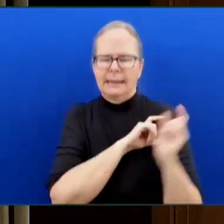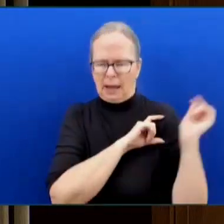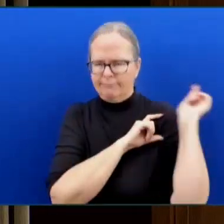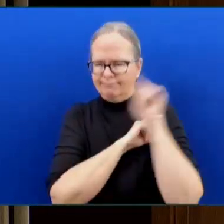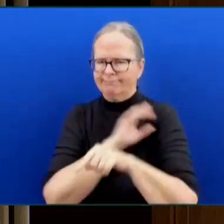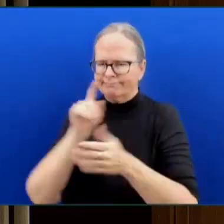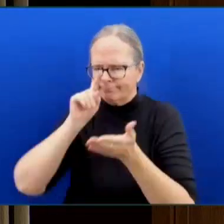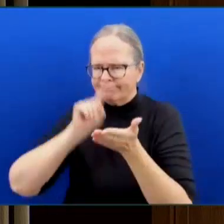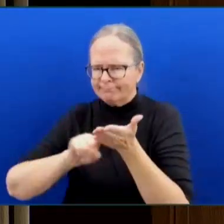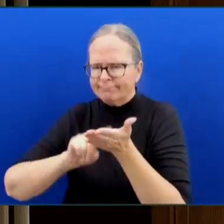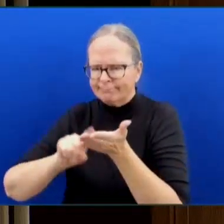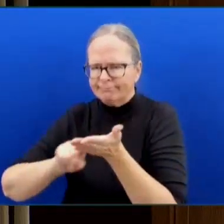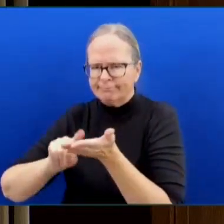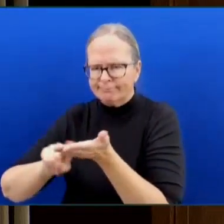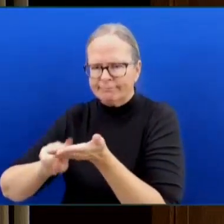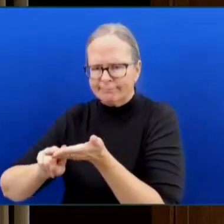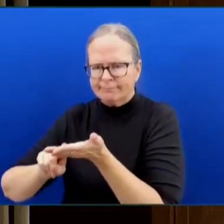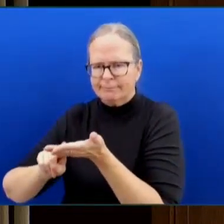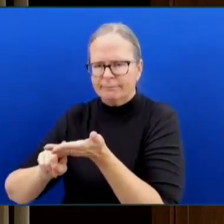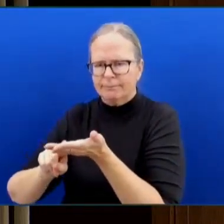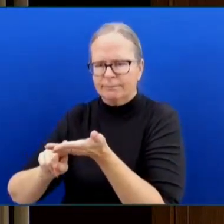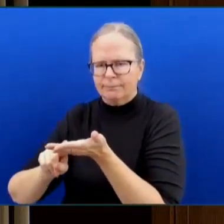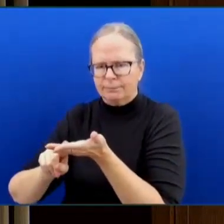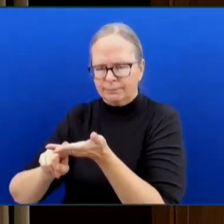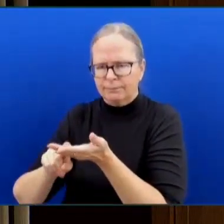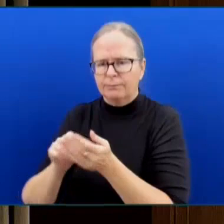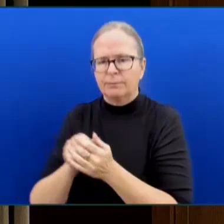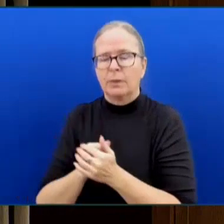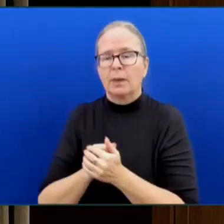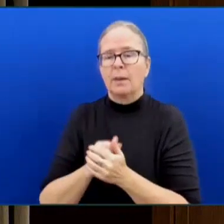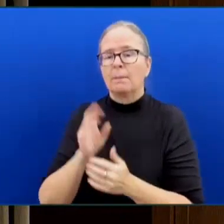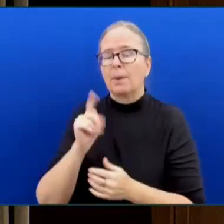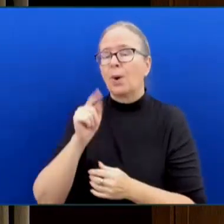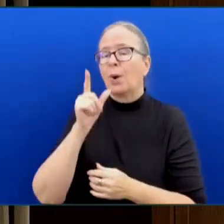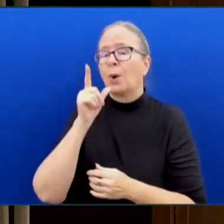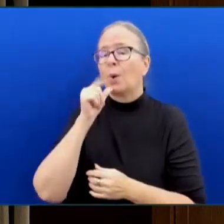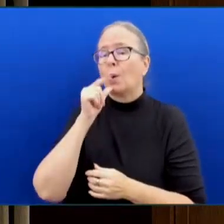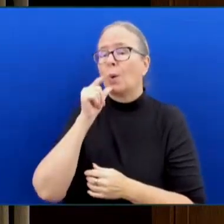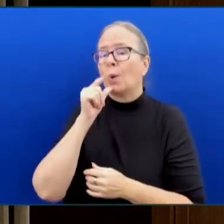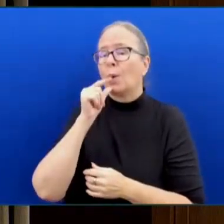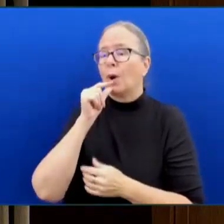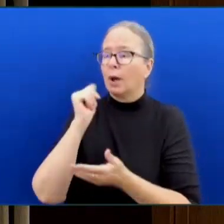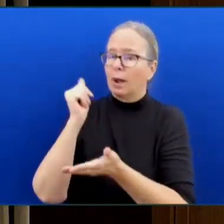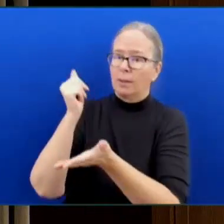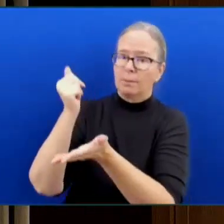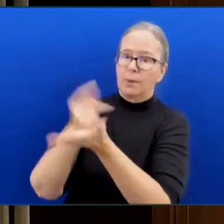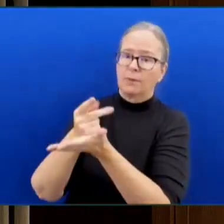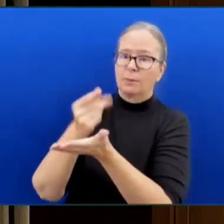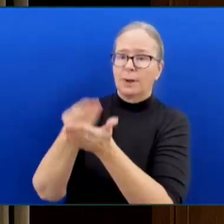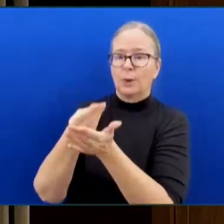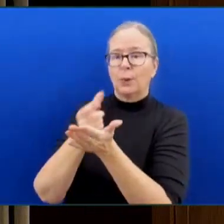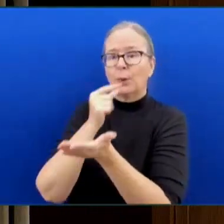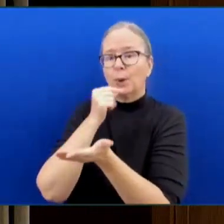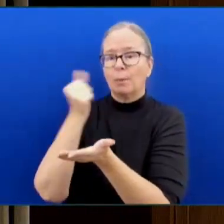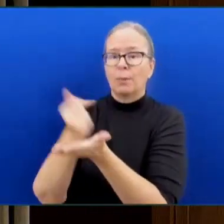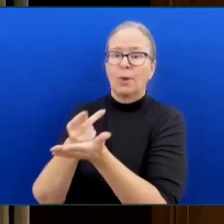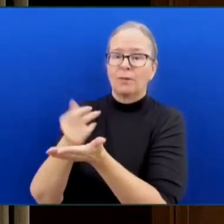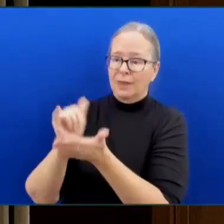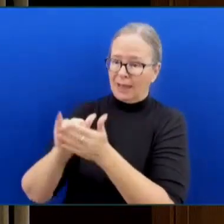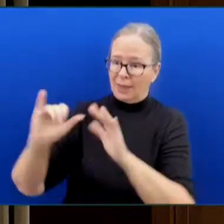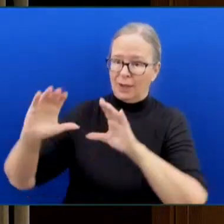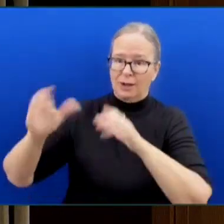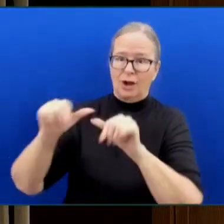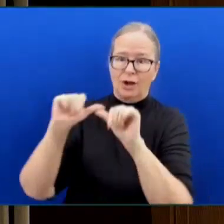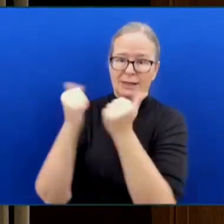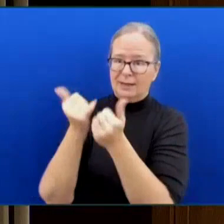approvals made by at least 3 ministers in the government. I'm going to come back to the absurdity